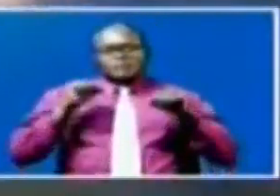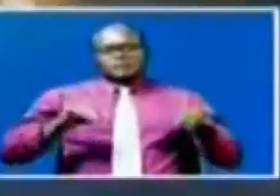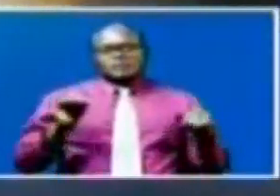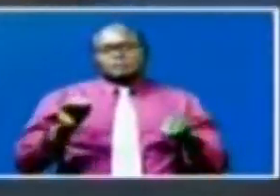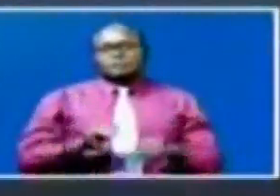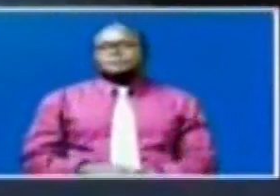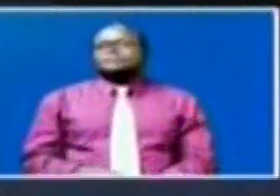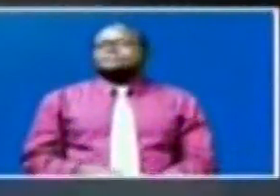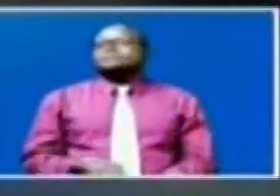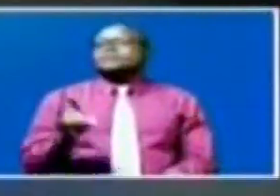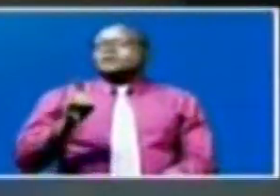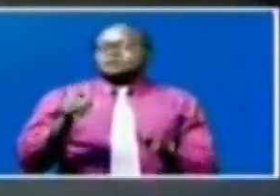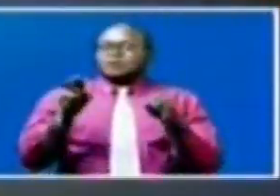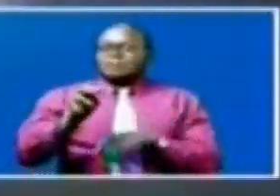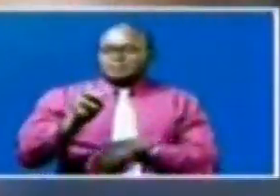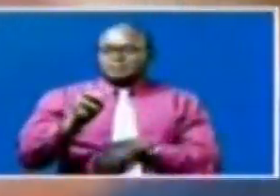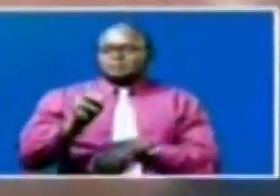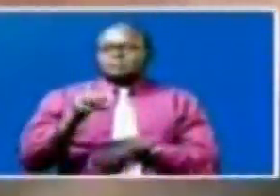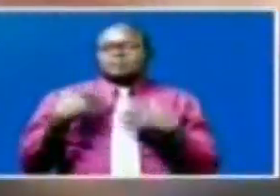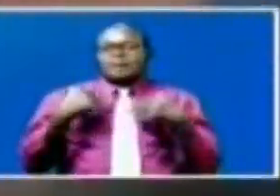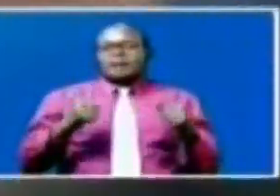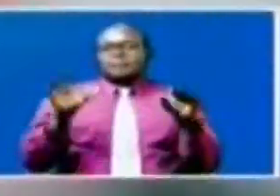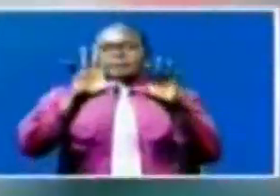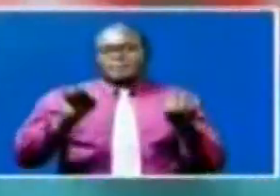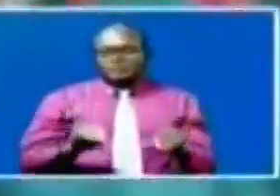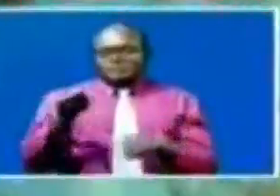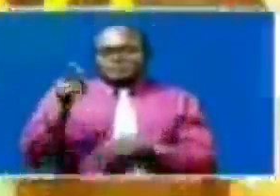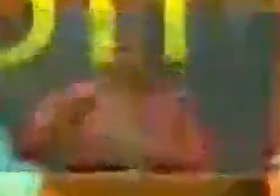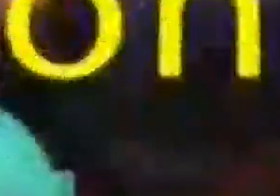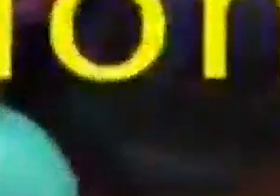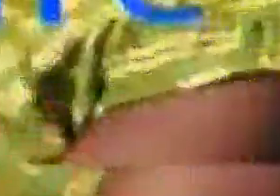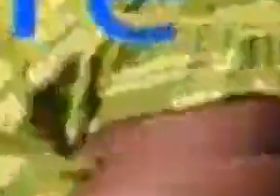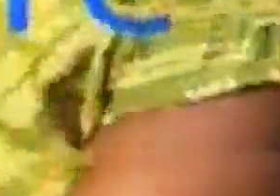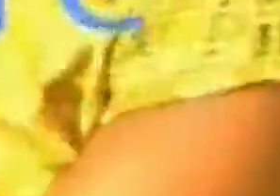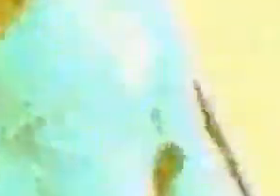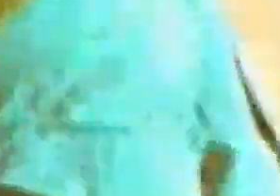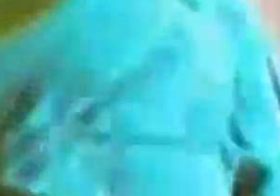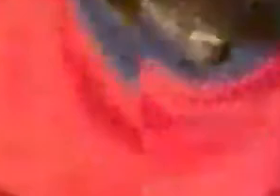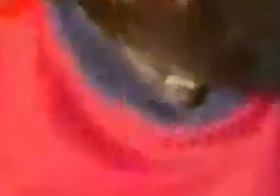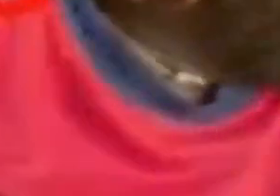Dr. Mercy Korir for your health budget, KTN News.